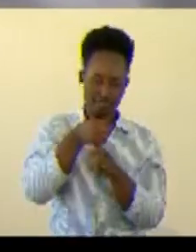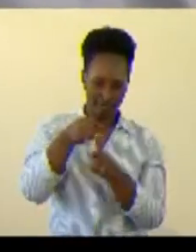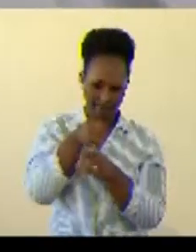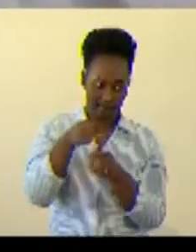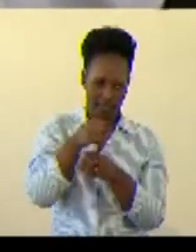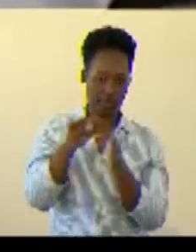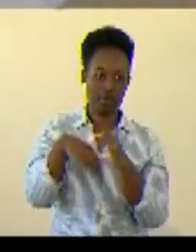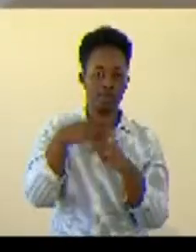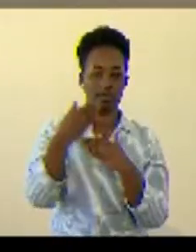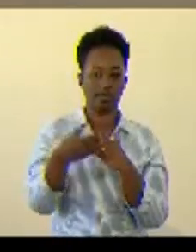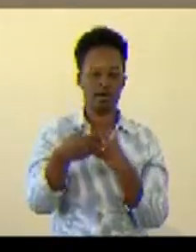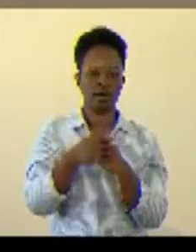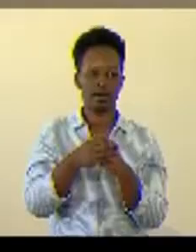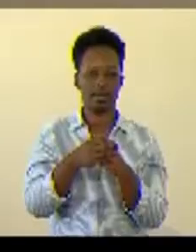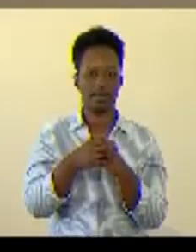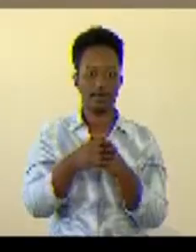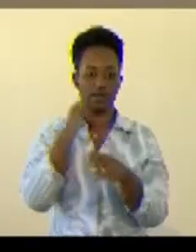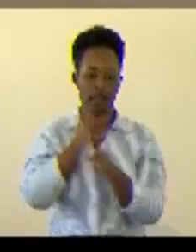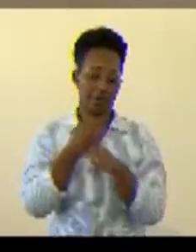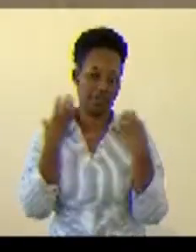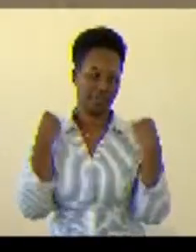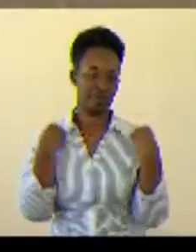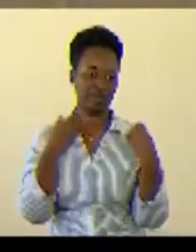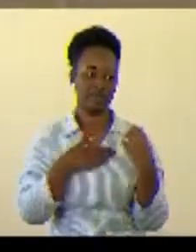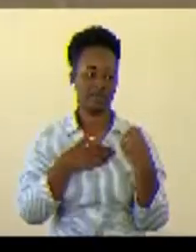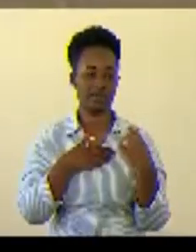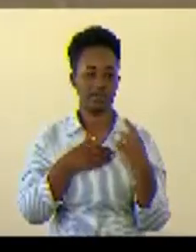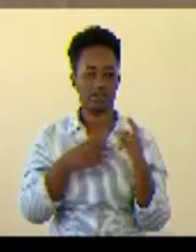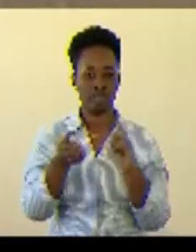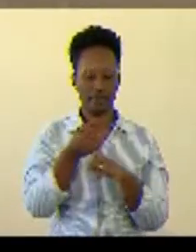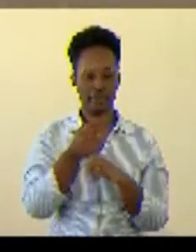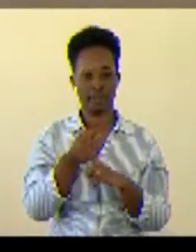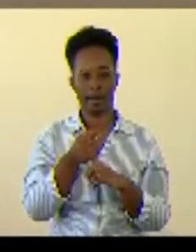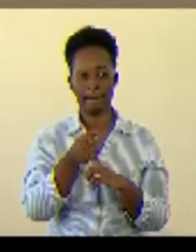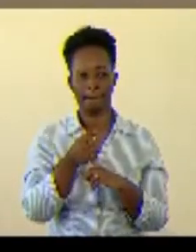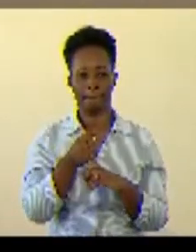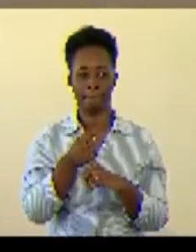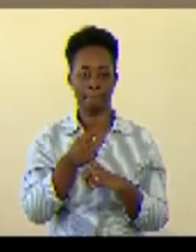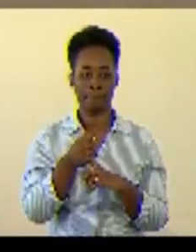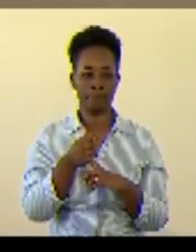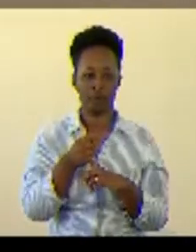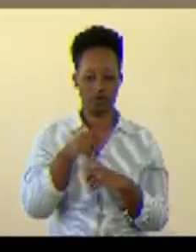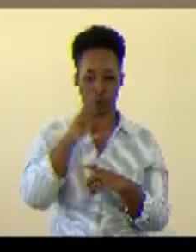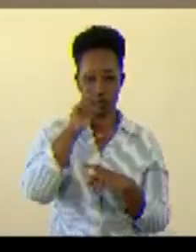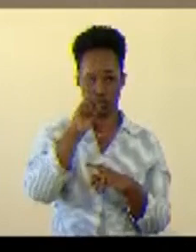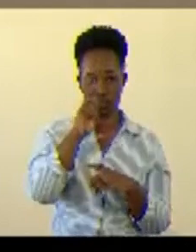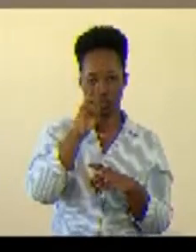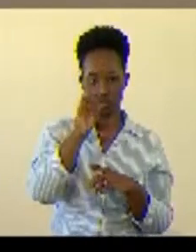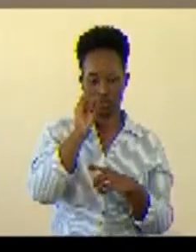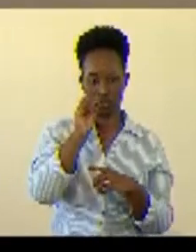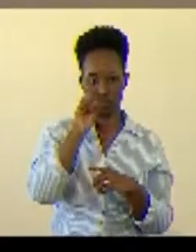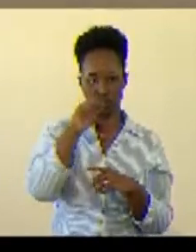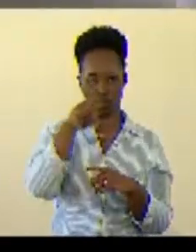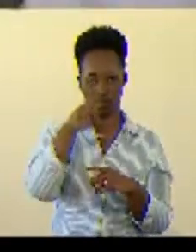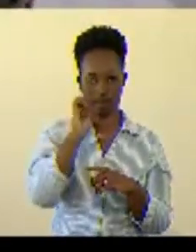stirring, now I will do my experiment. I get a dropper. After getting the dropper, I put there